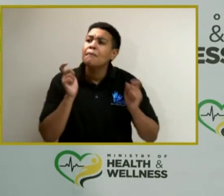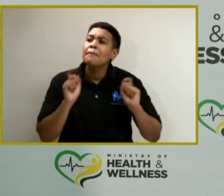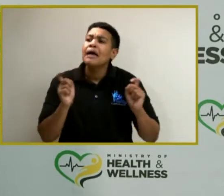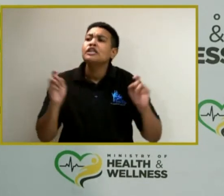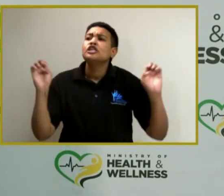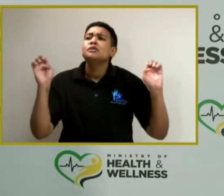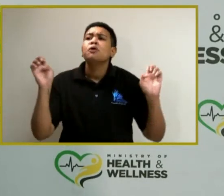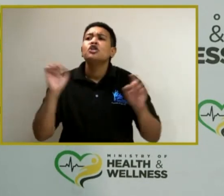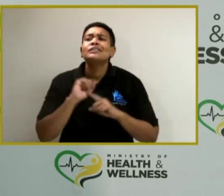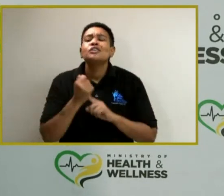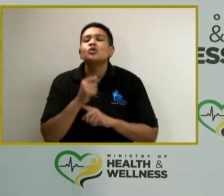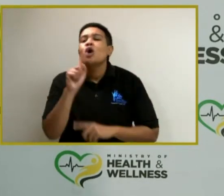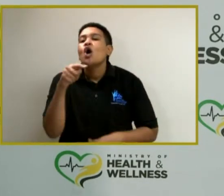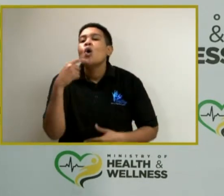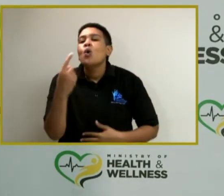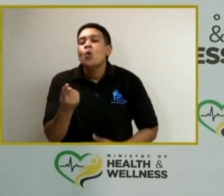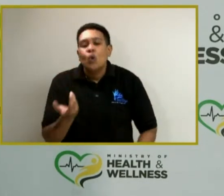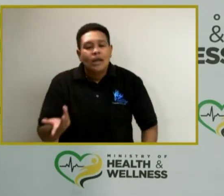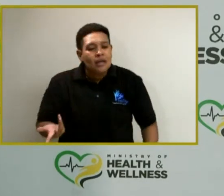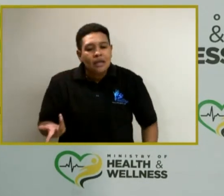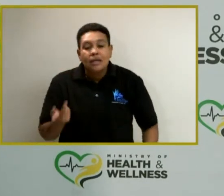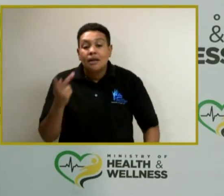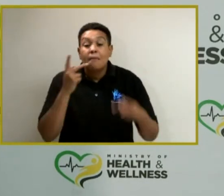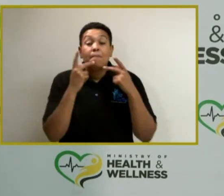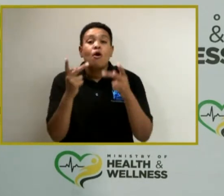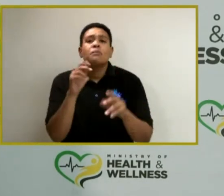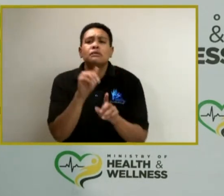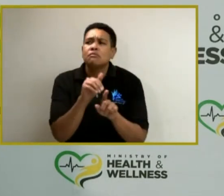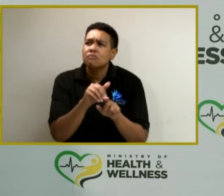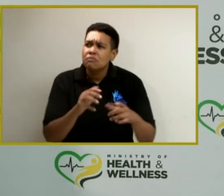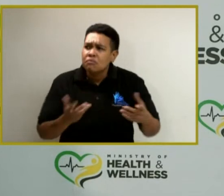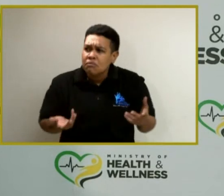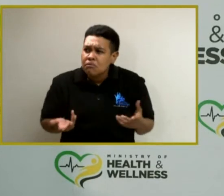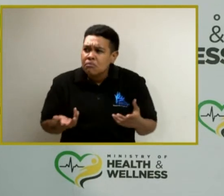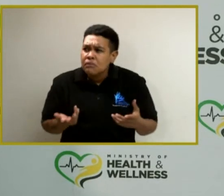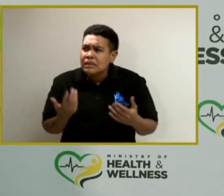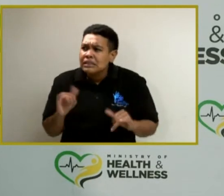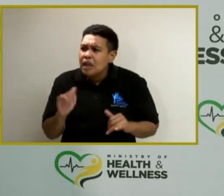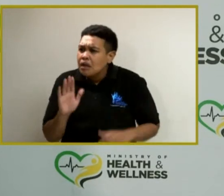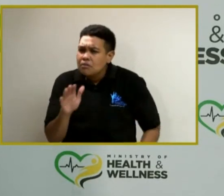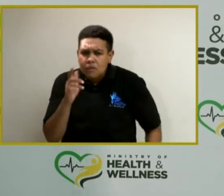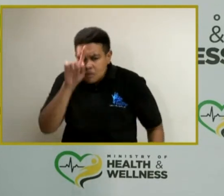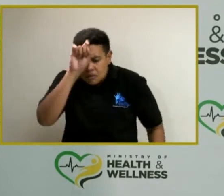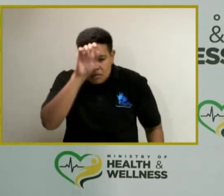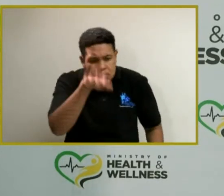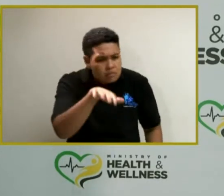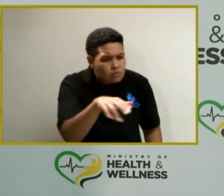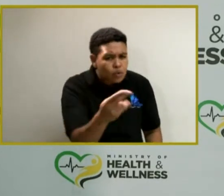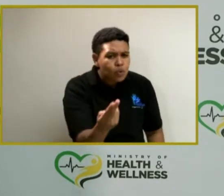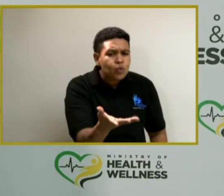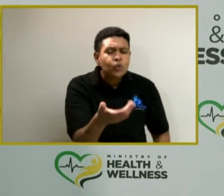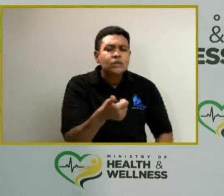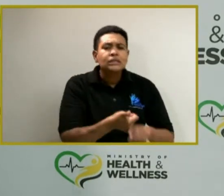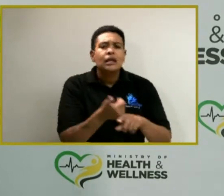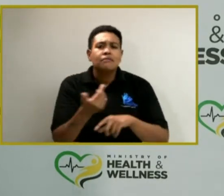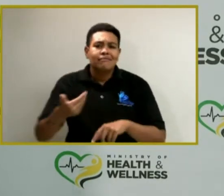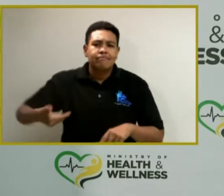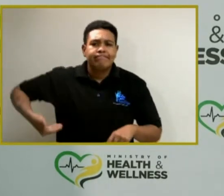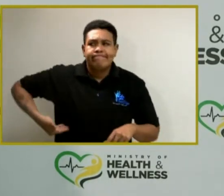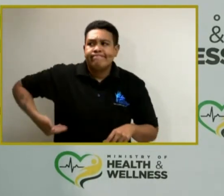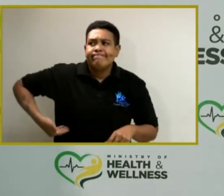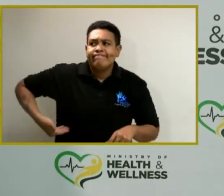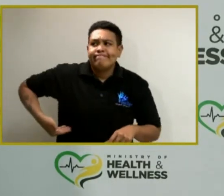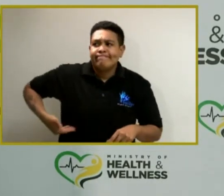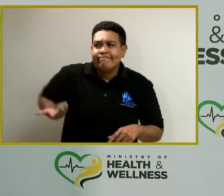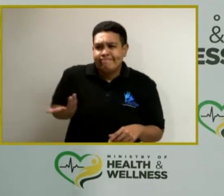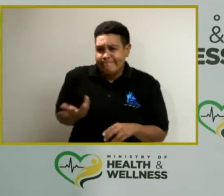emergency cases only. The public was asked and is still being asked to utilize discretion in